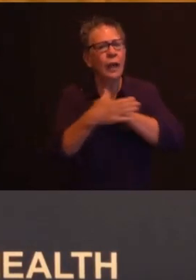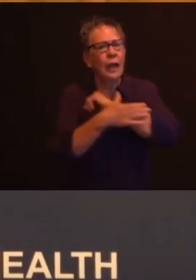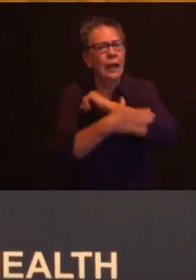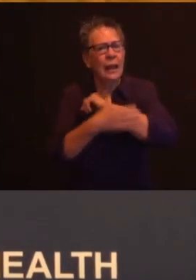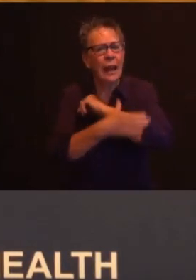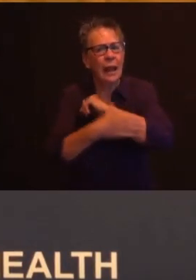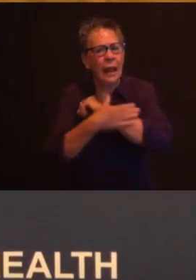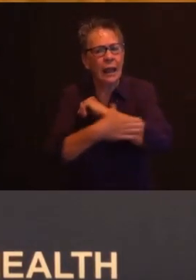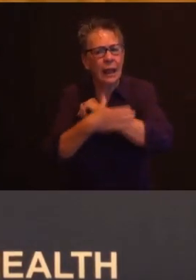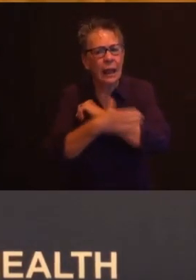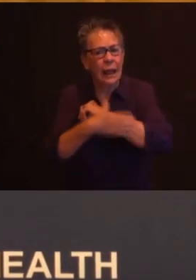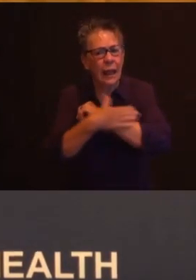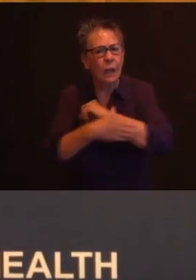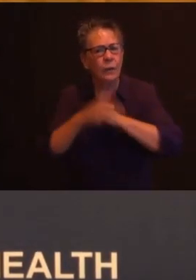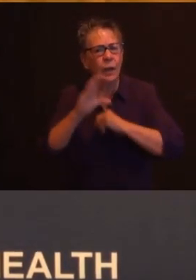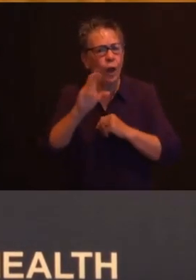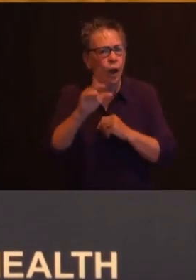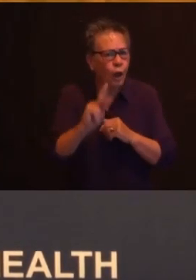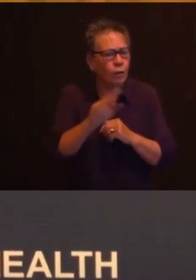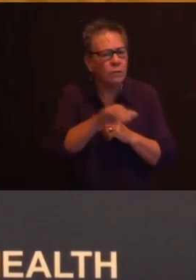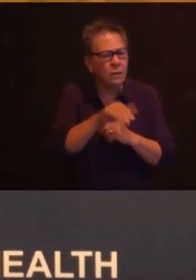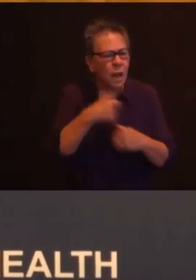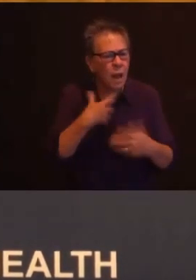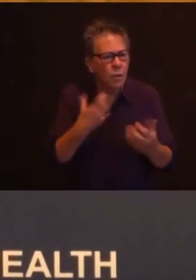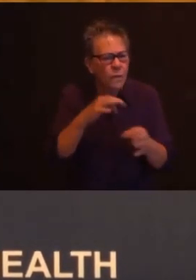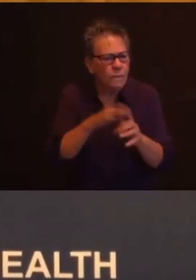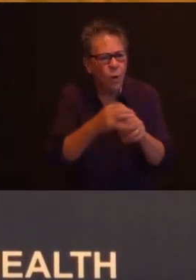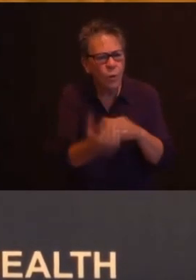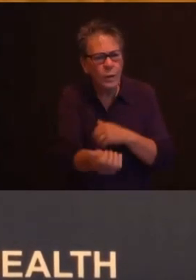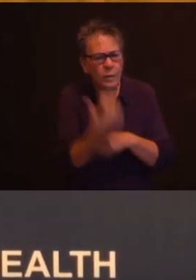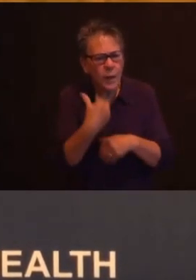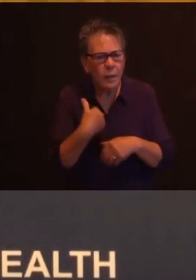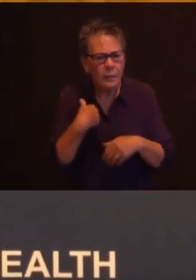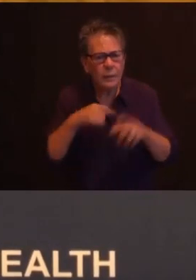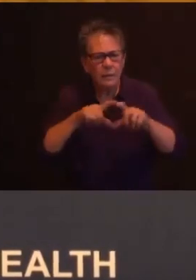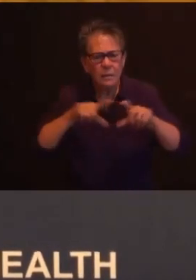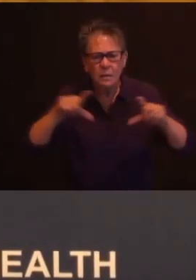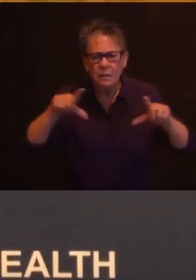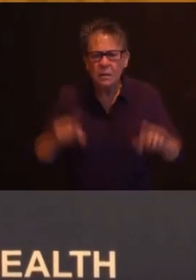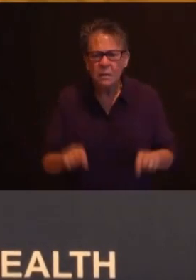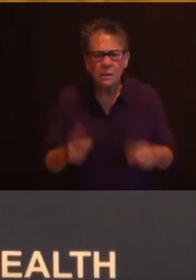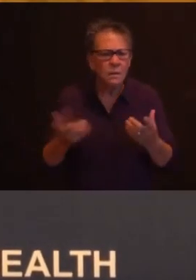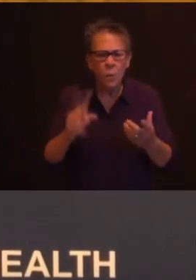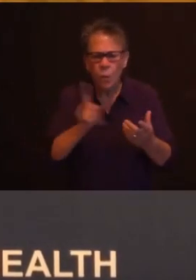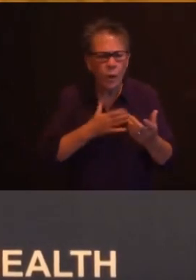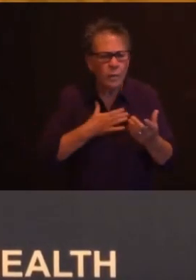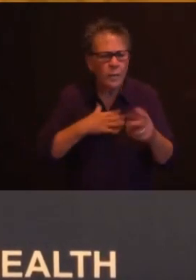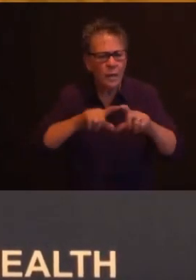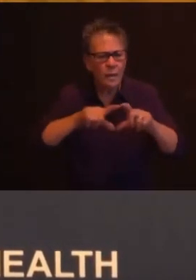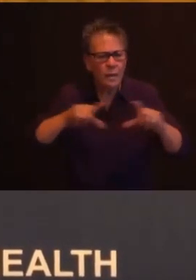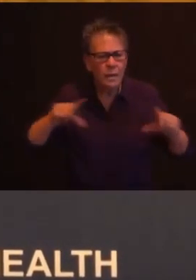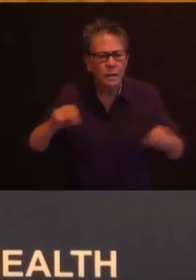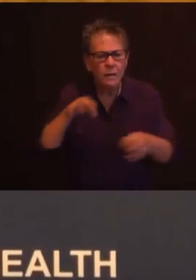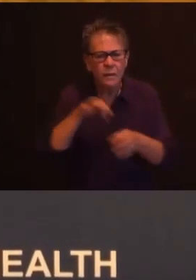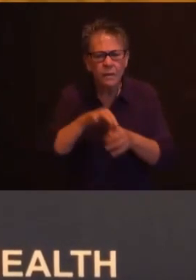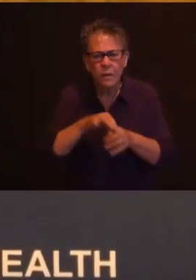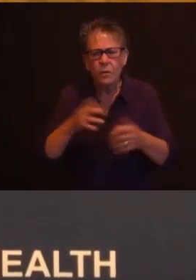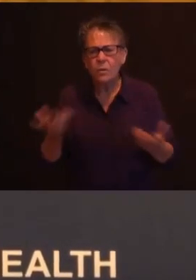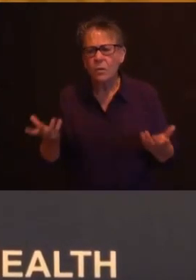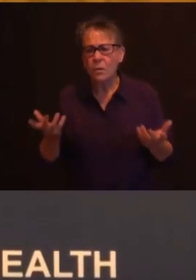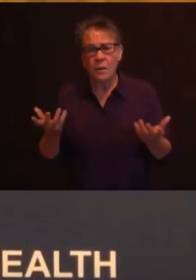their advice in your county as to what to do. Hopefully still be able to get a ballot. Remember, tomorrow's election day, and it has